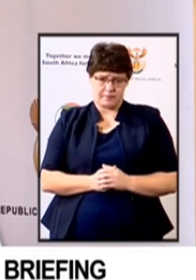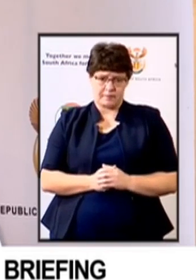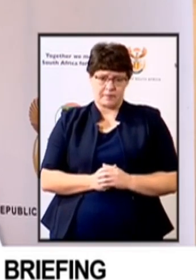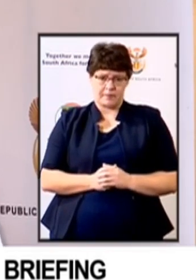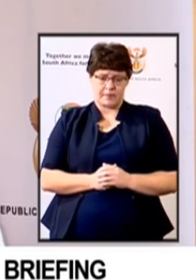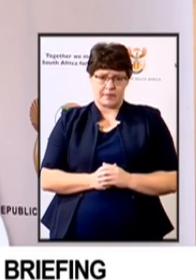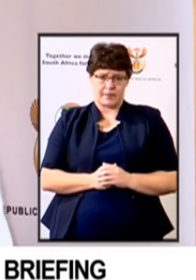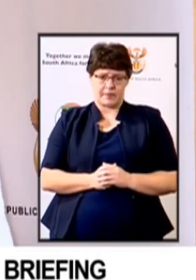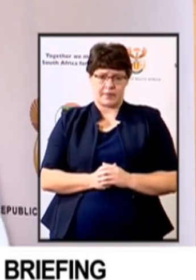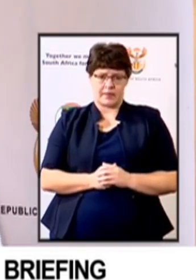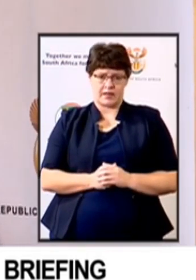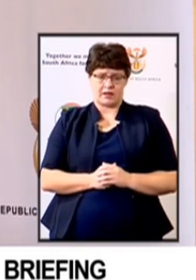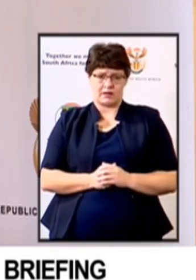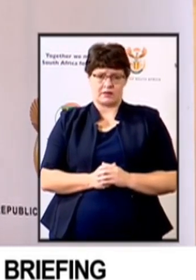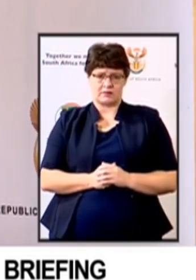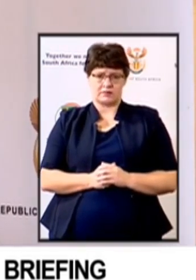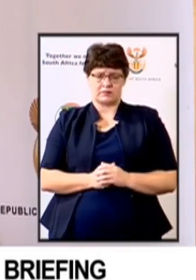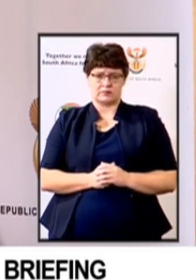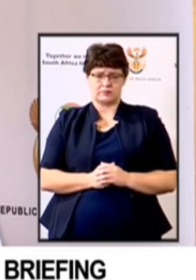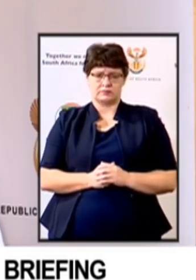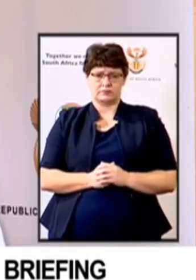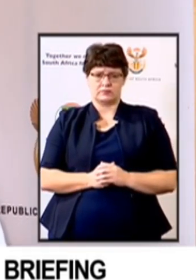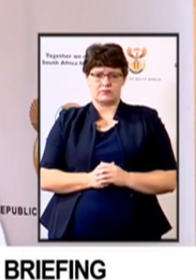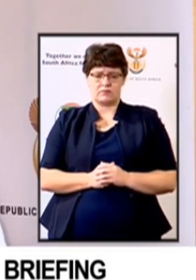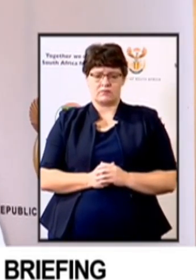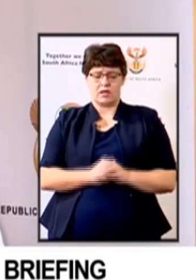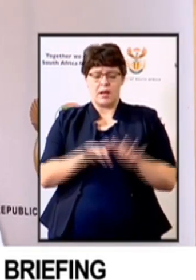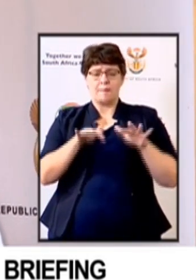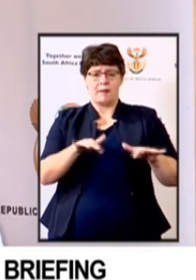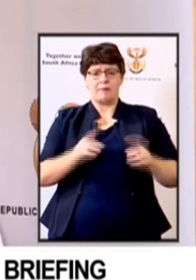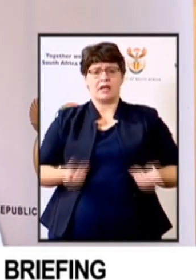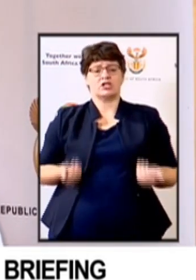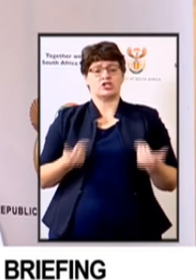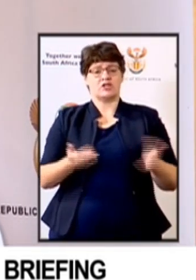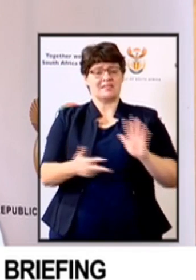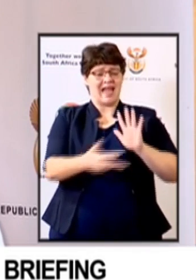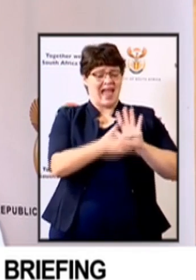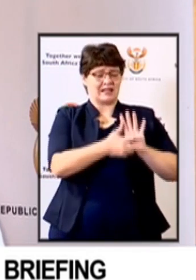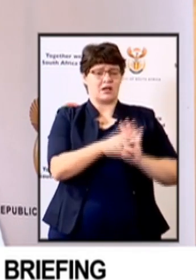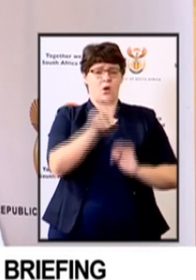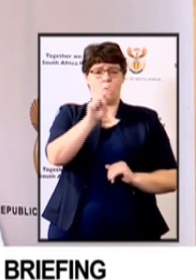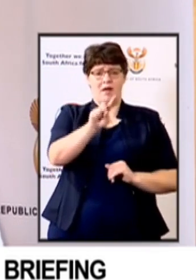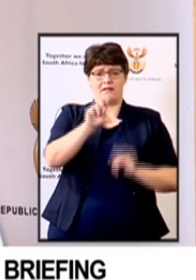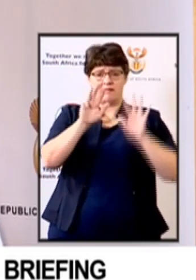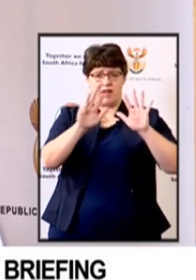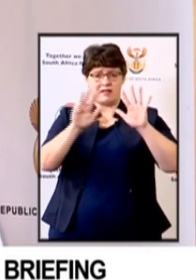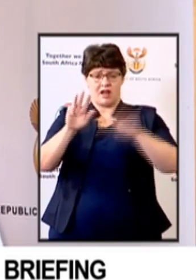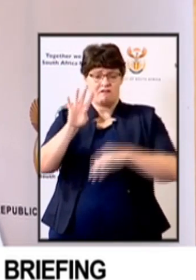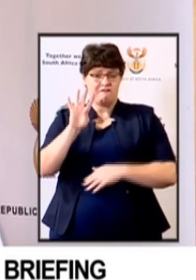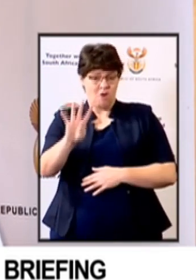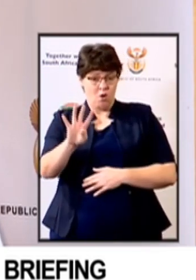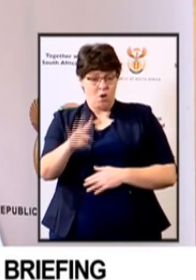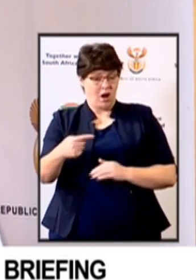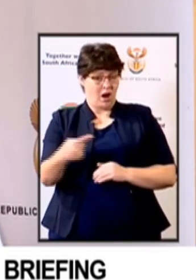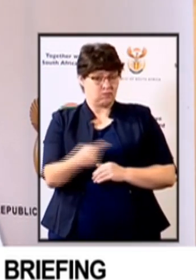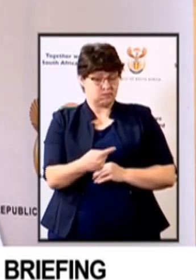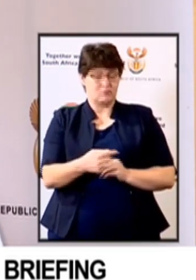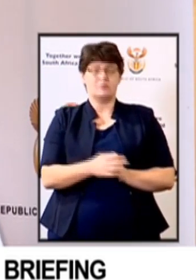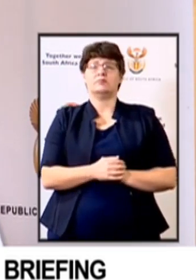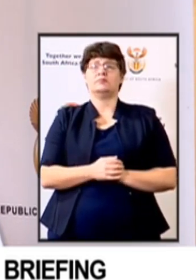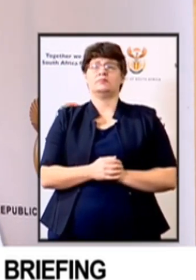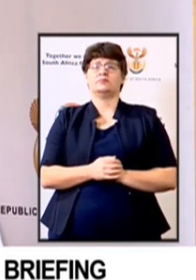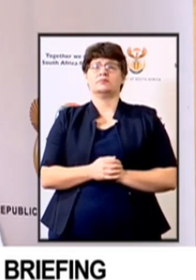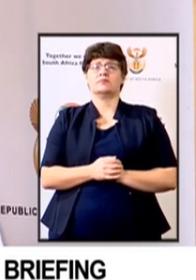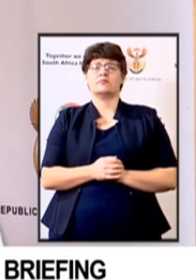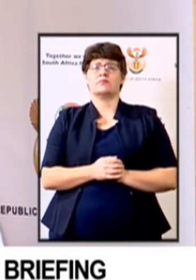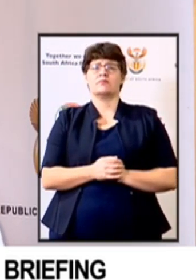The enactment of the Public Service Act 1994 ushered in a new era in the